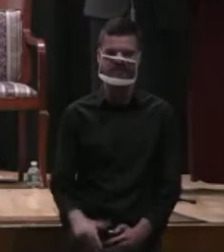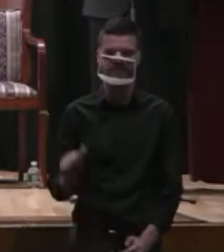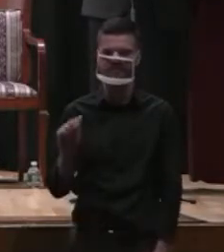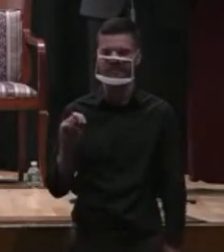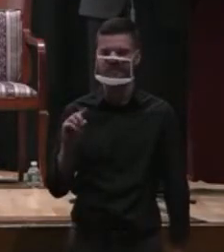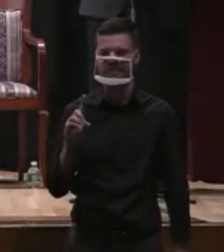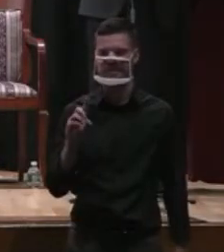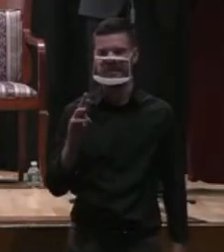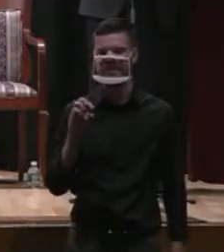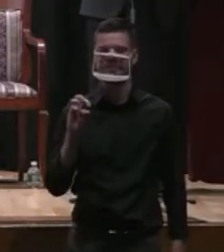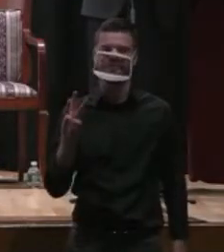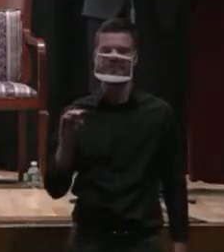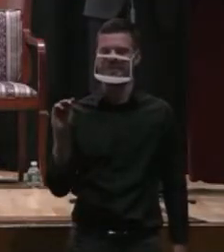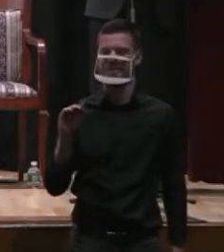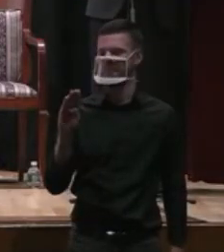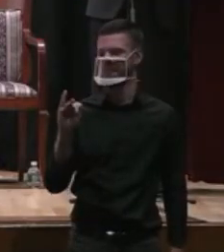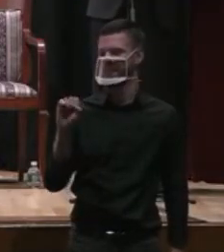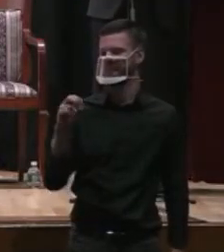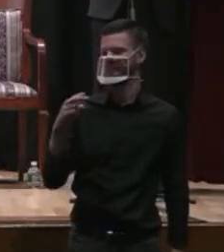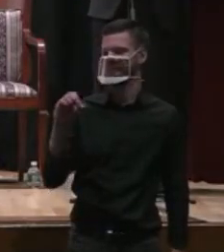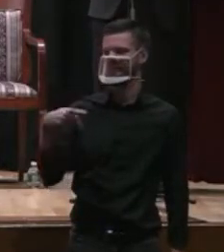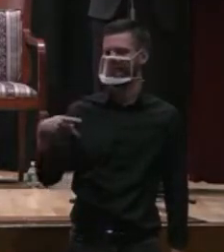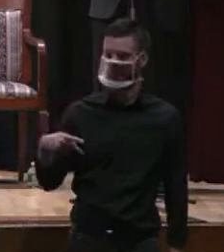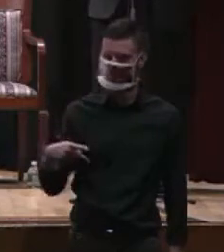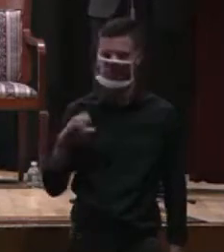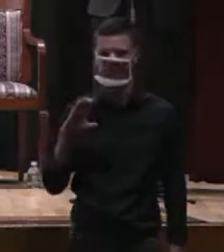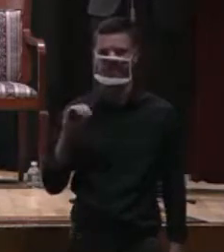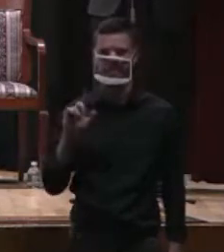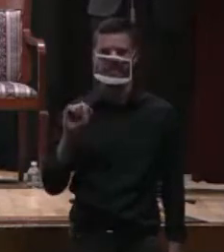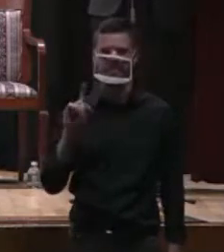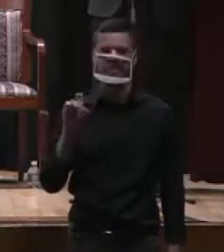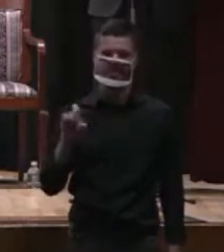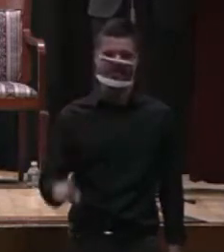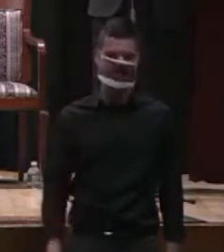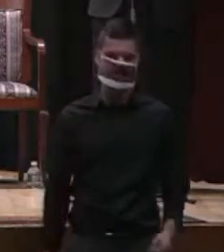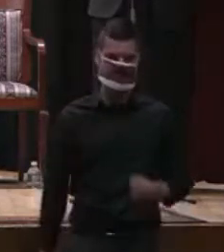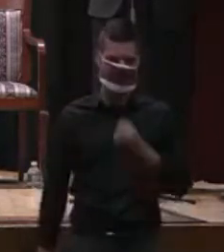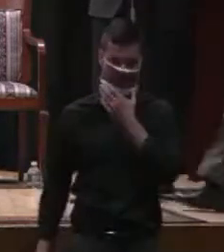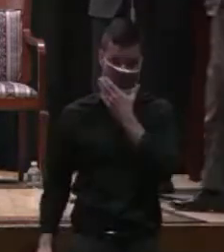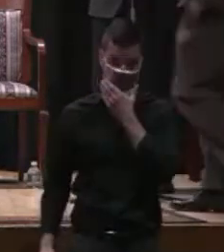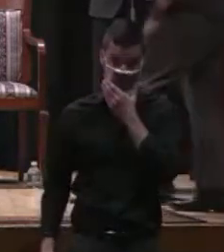Andrew M. Bishop, cum laude.